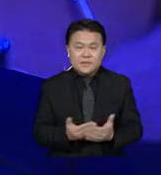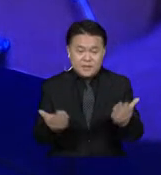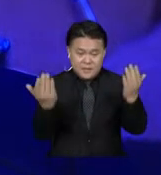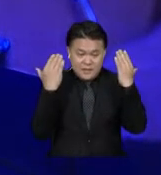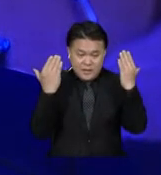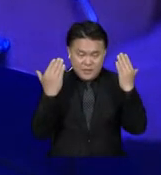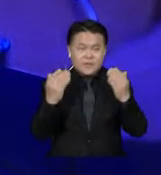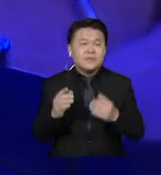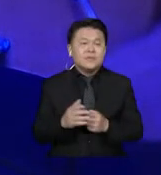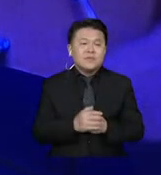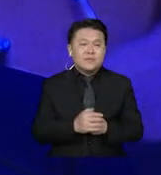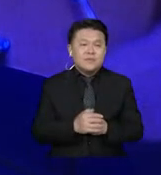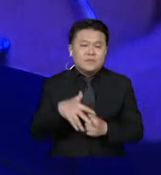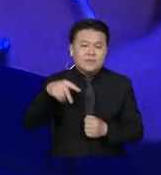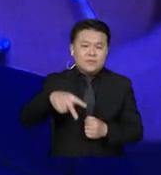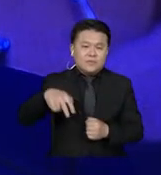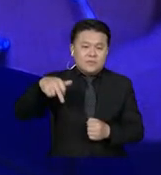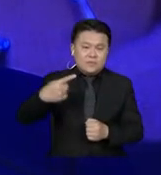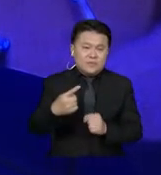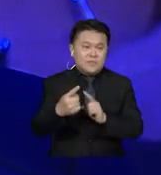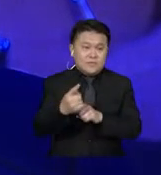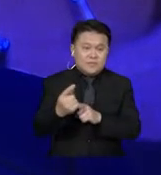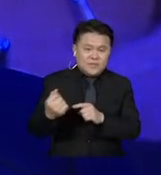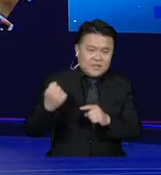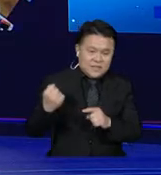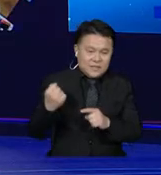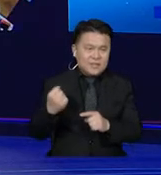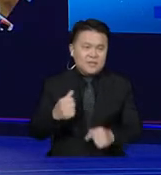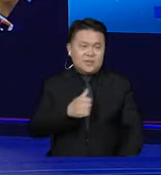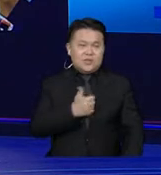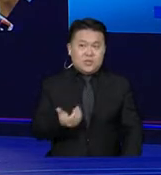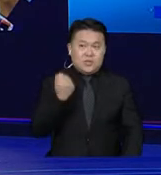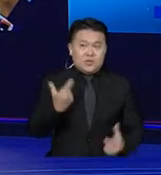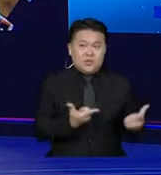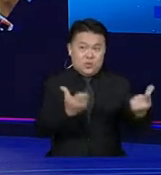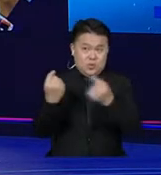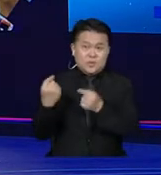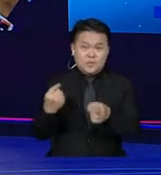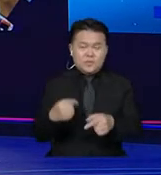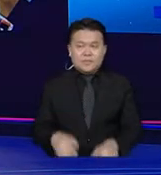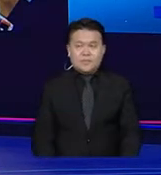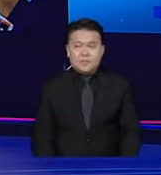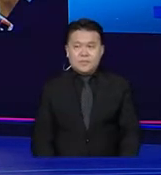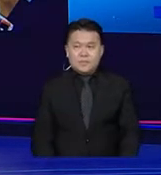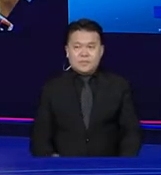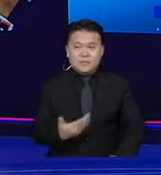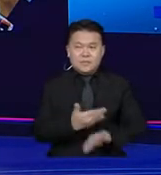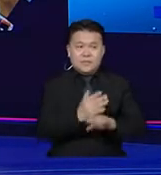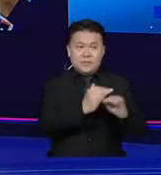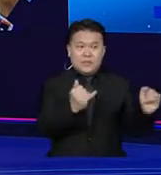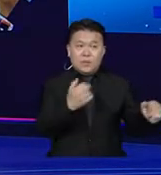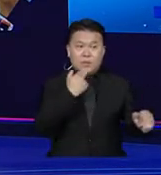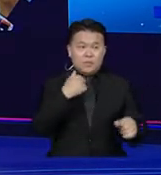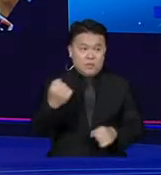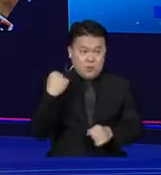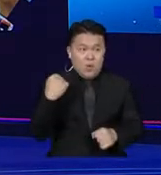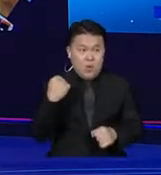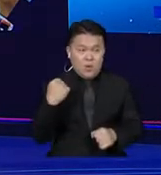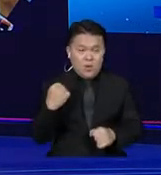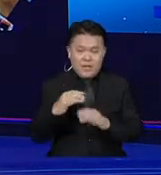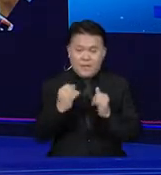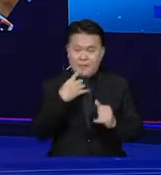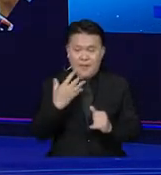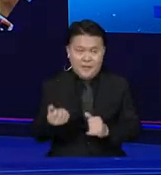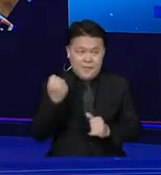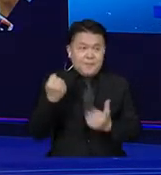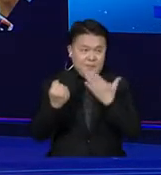Duke Blue Devil, which is our school nickname. No other species can do this. Only humans can meet a